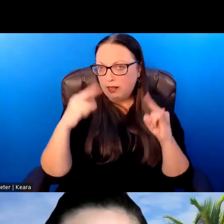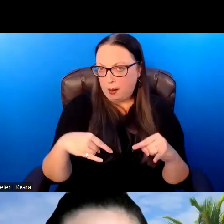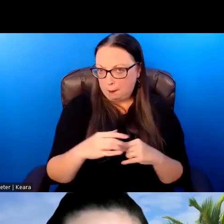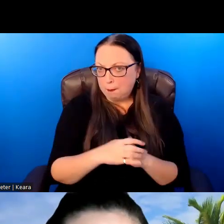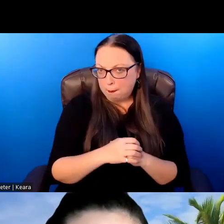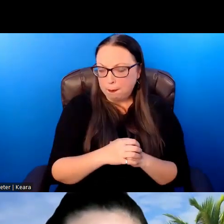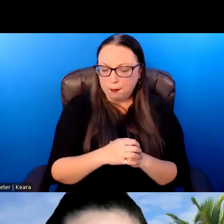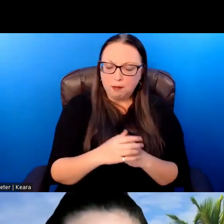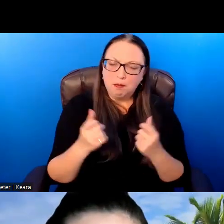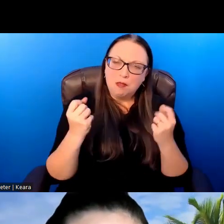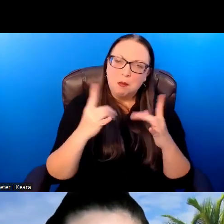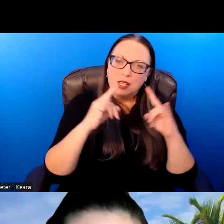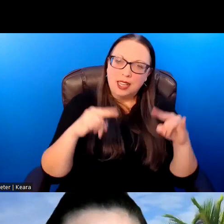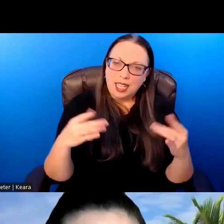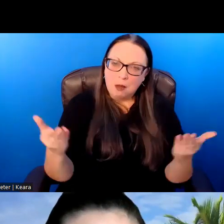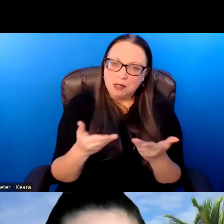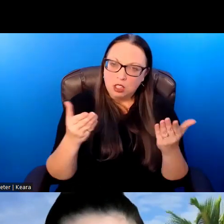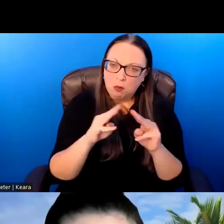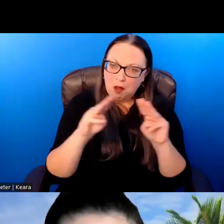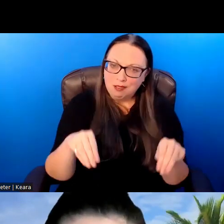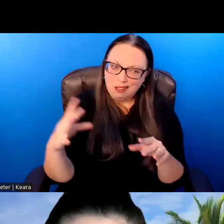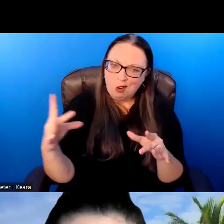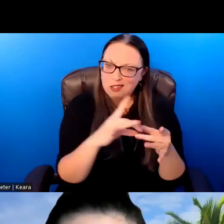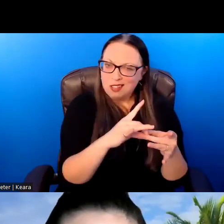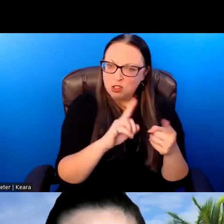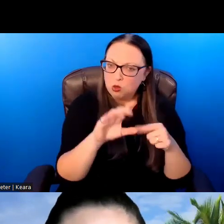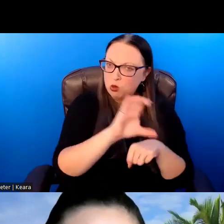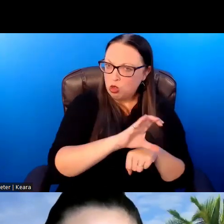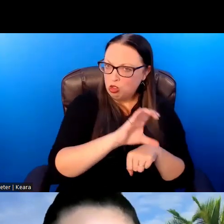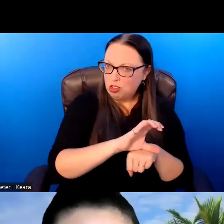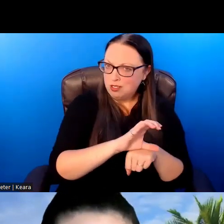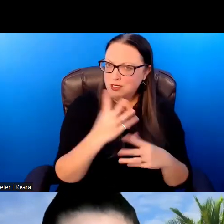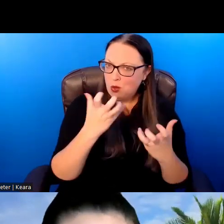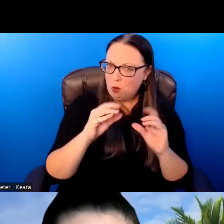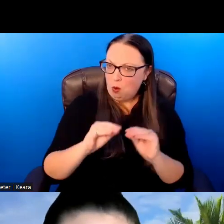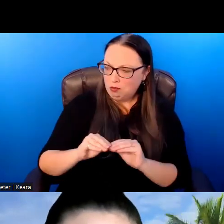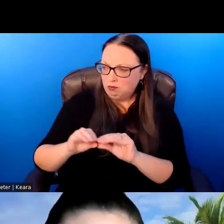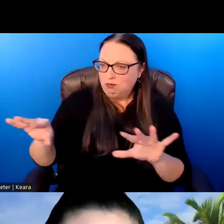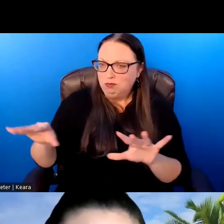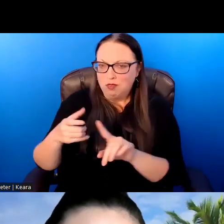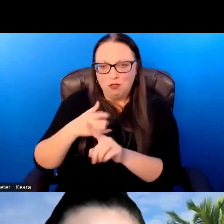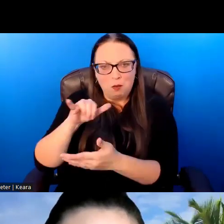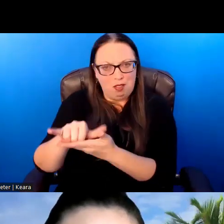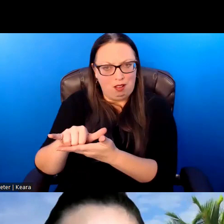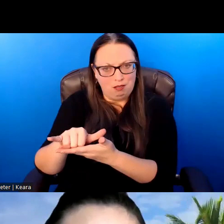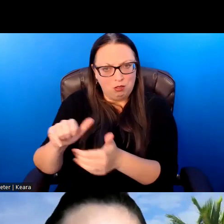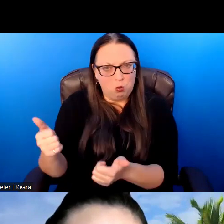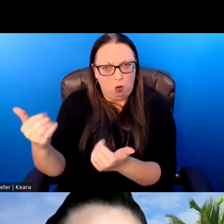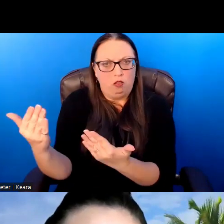A lot of our camps here in Montana are attached to churches, so they would like to branch out of that and make sure that they